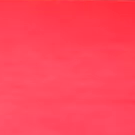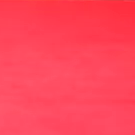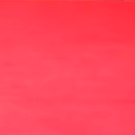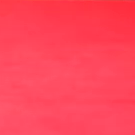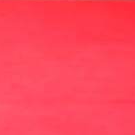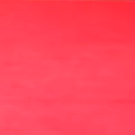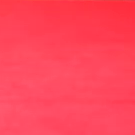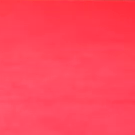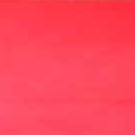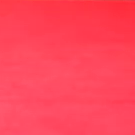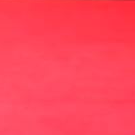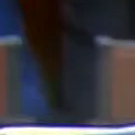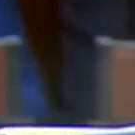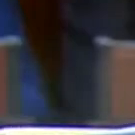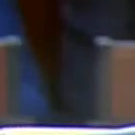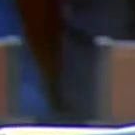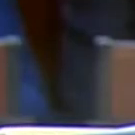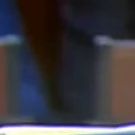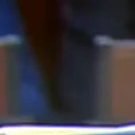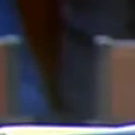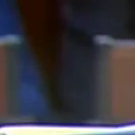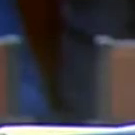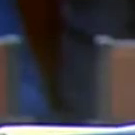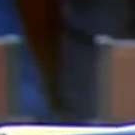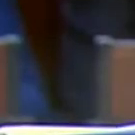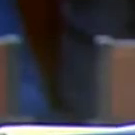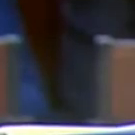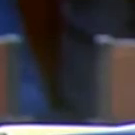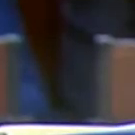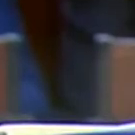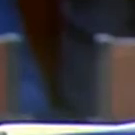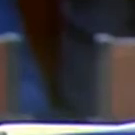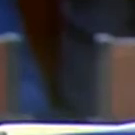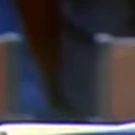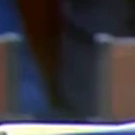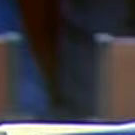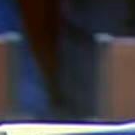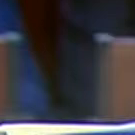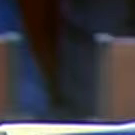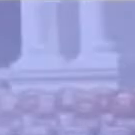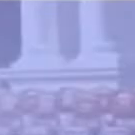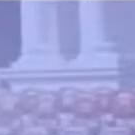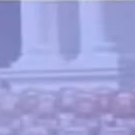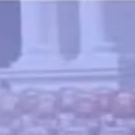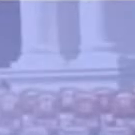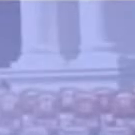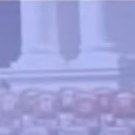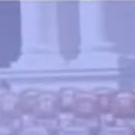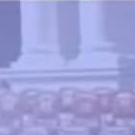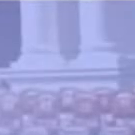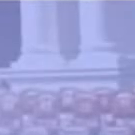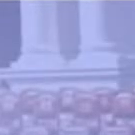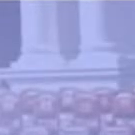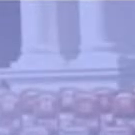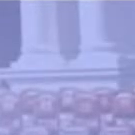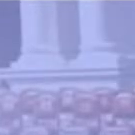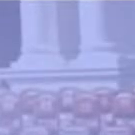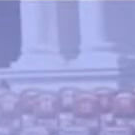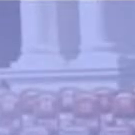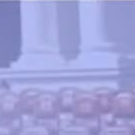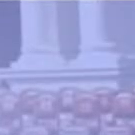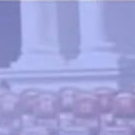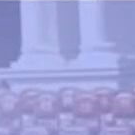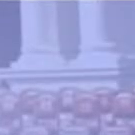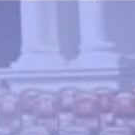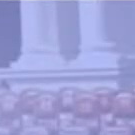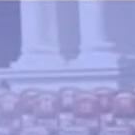you housing is a national government function and therefore again another cooperation is needed between the county